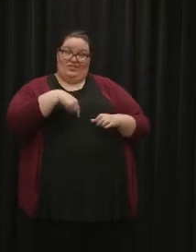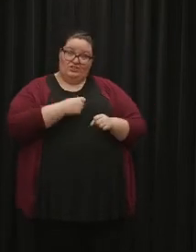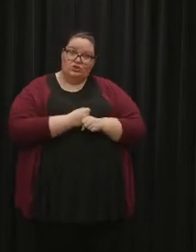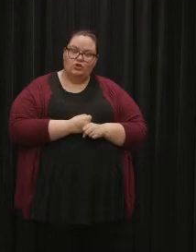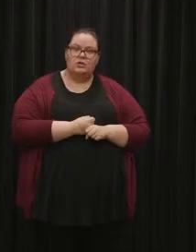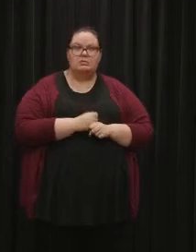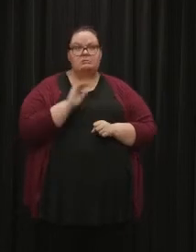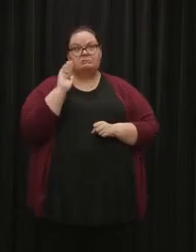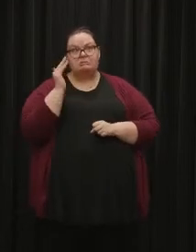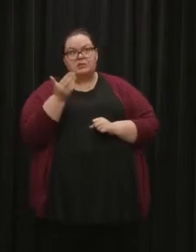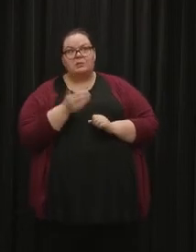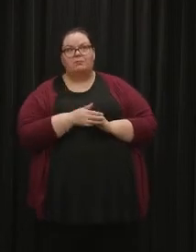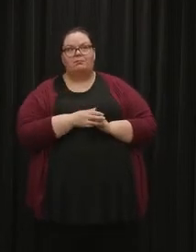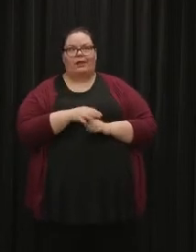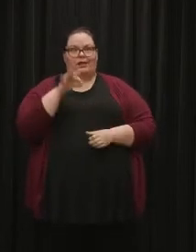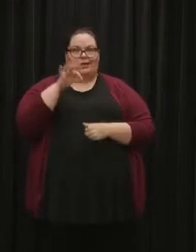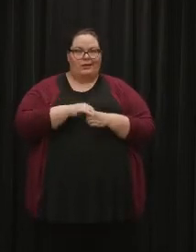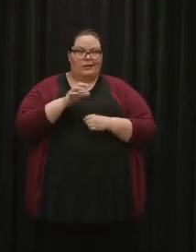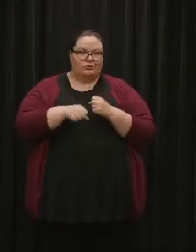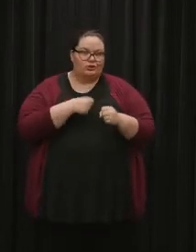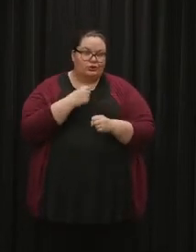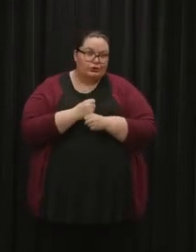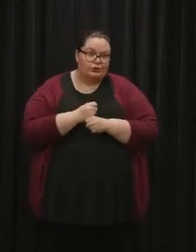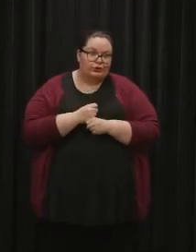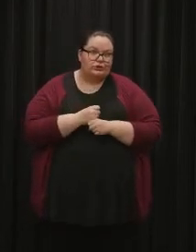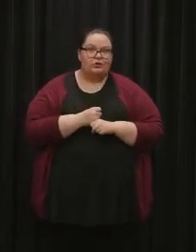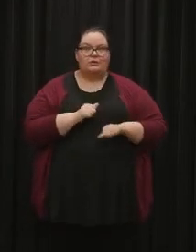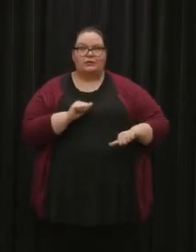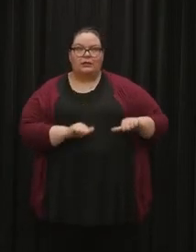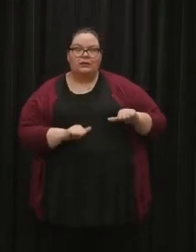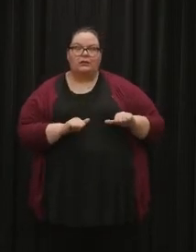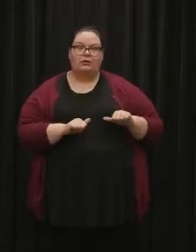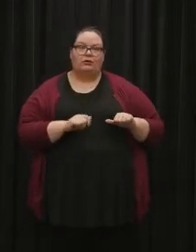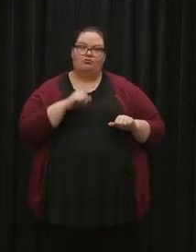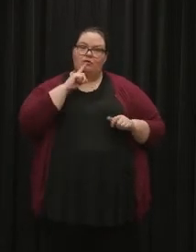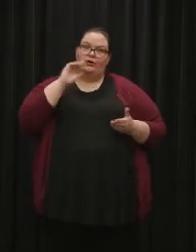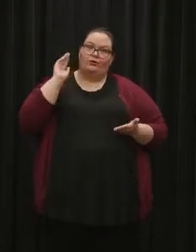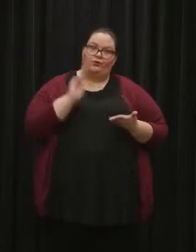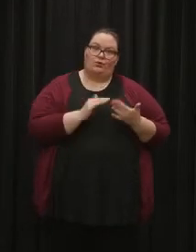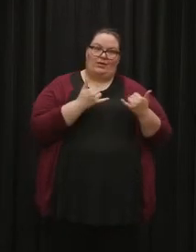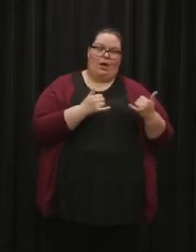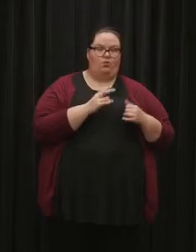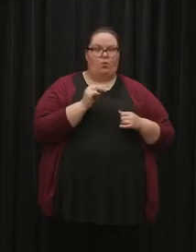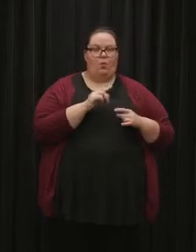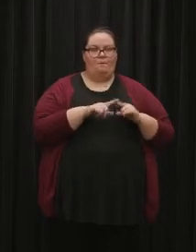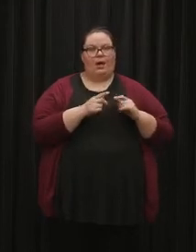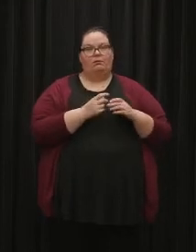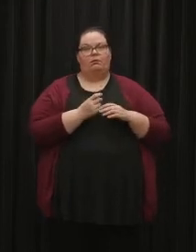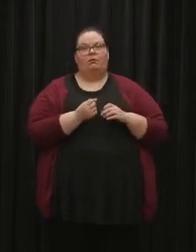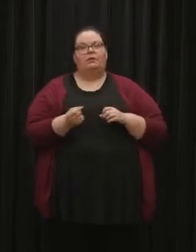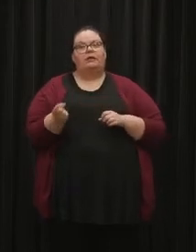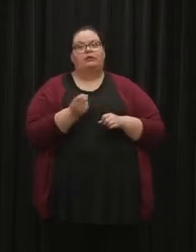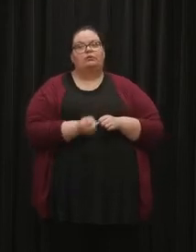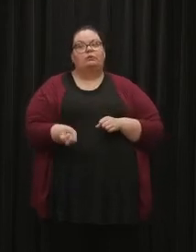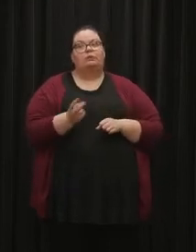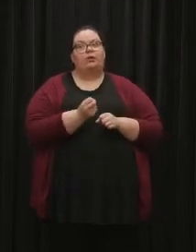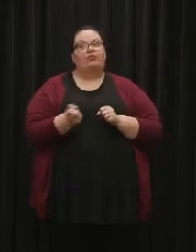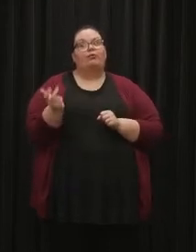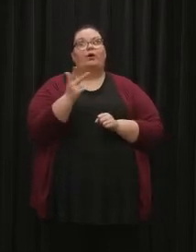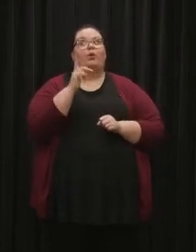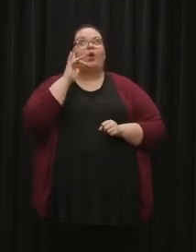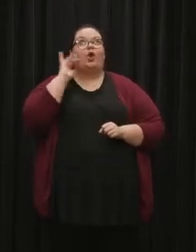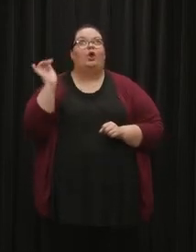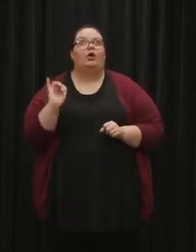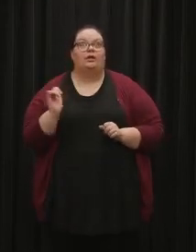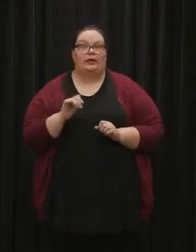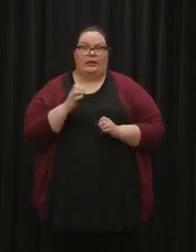would seem to be shaping up like an election year, so I wasn't so concerned about it being reduced right at this time. But in future years, and